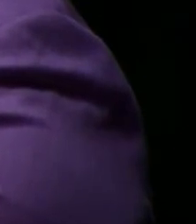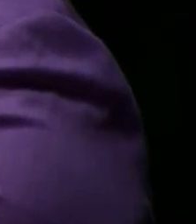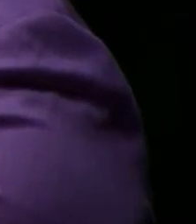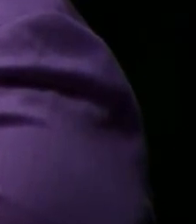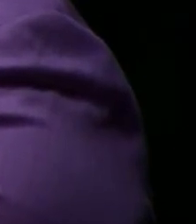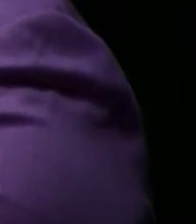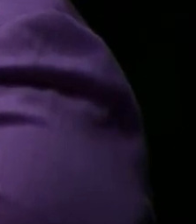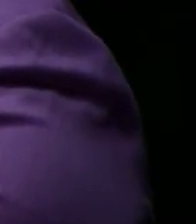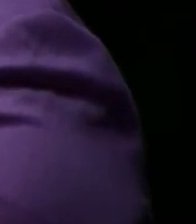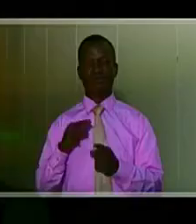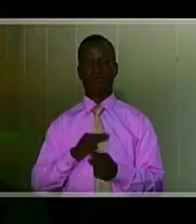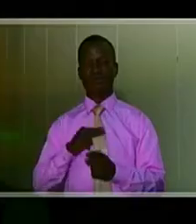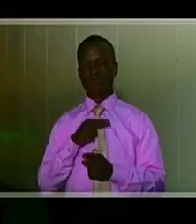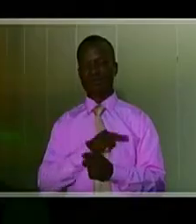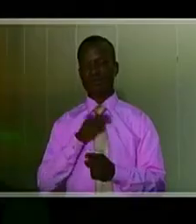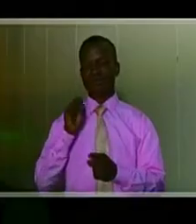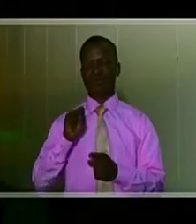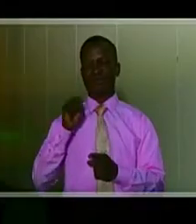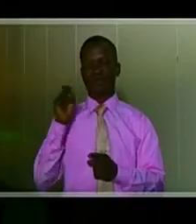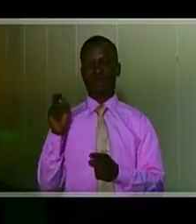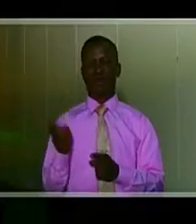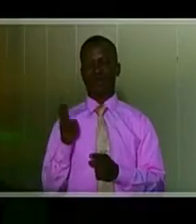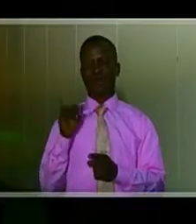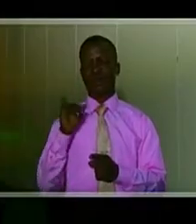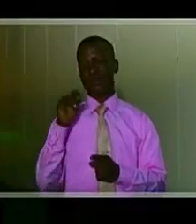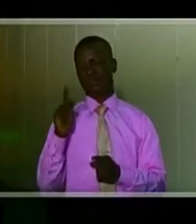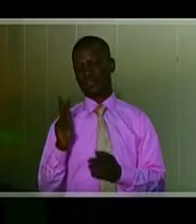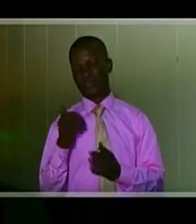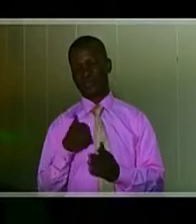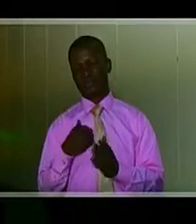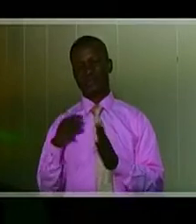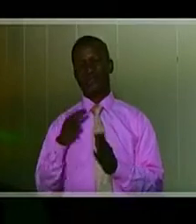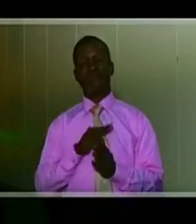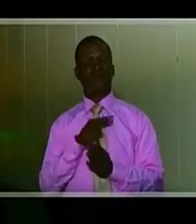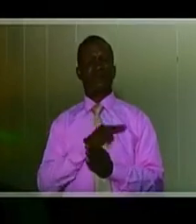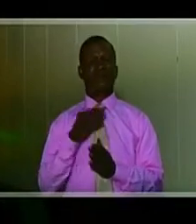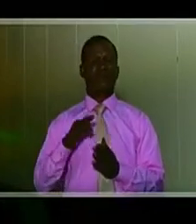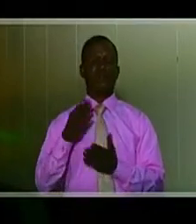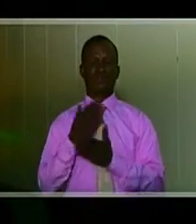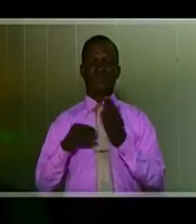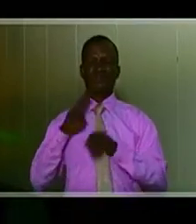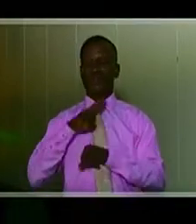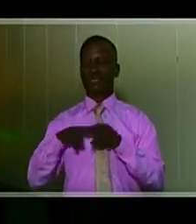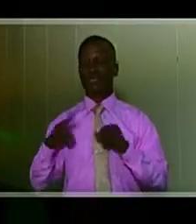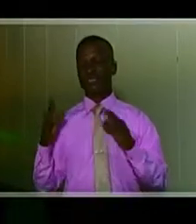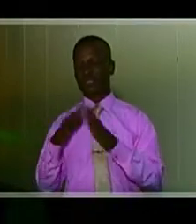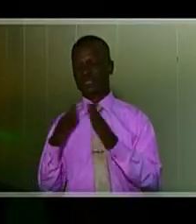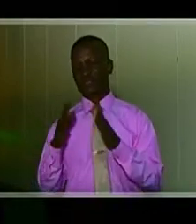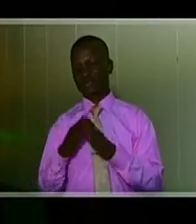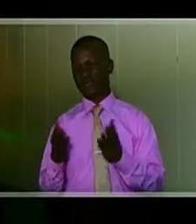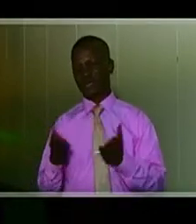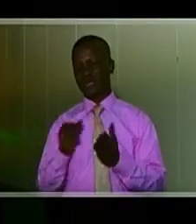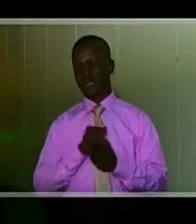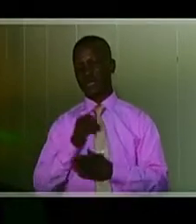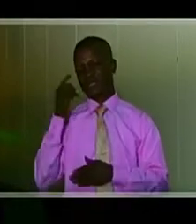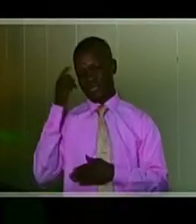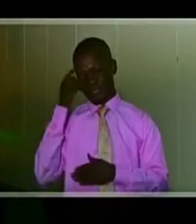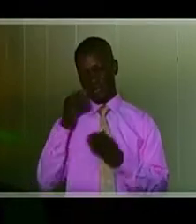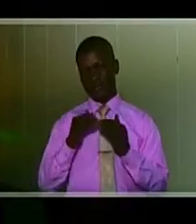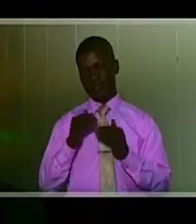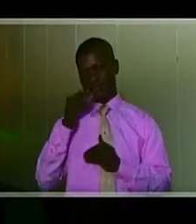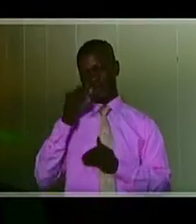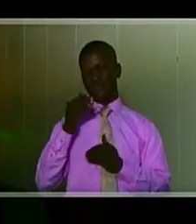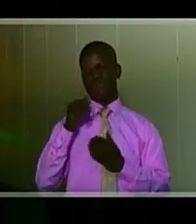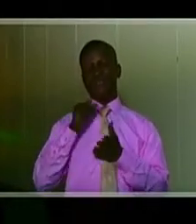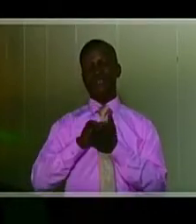our membership quite a number of members of the National Assembly. Quite a number of them are lawyers. I think beyond the